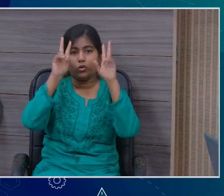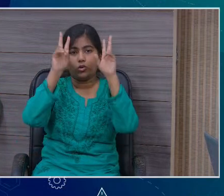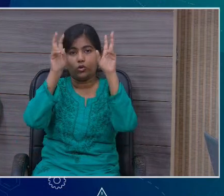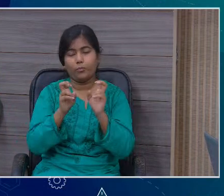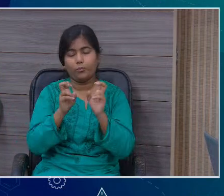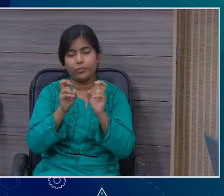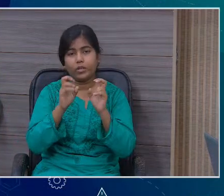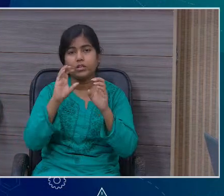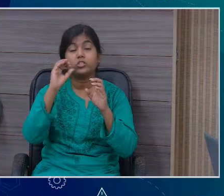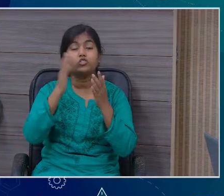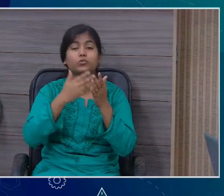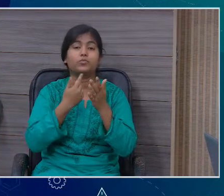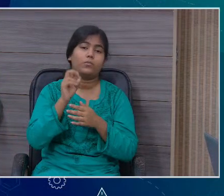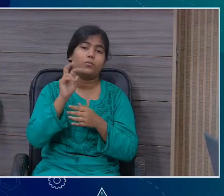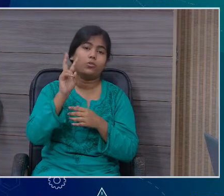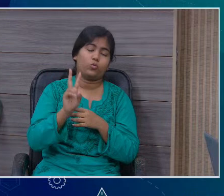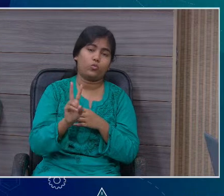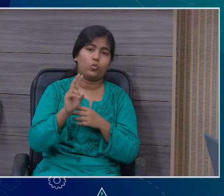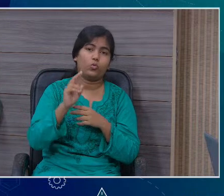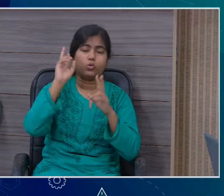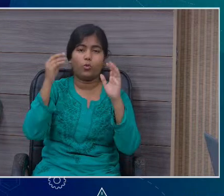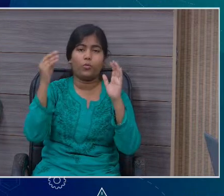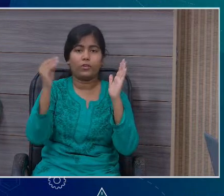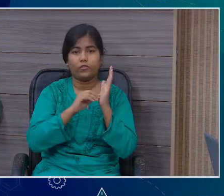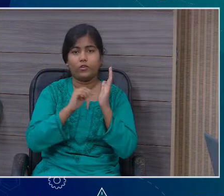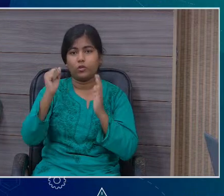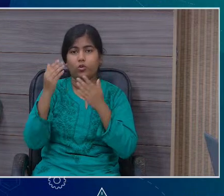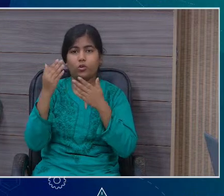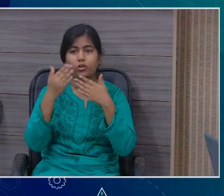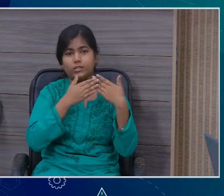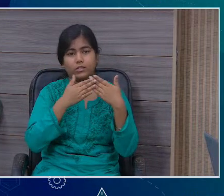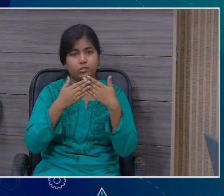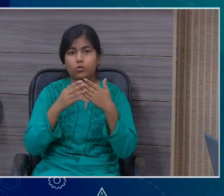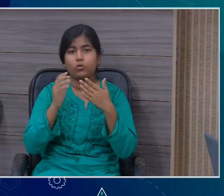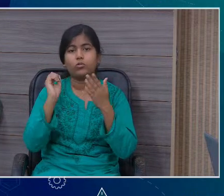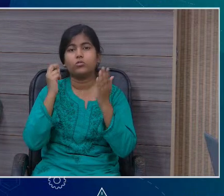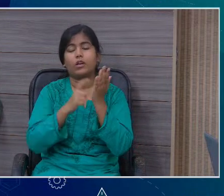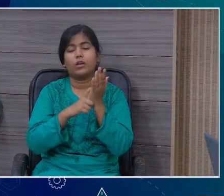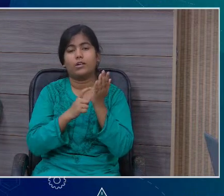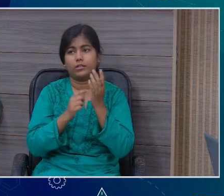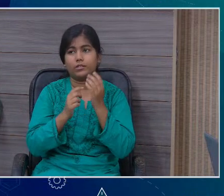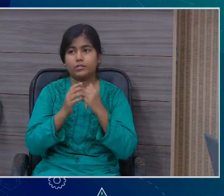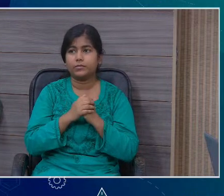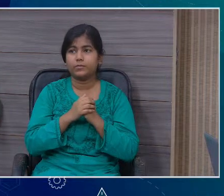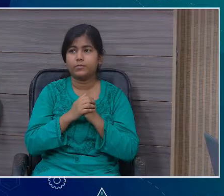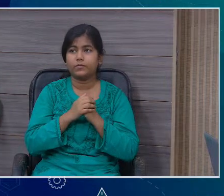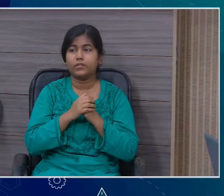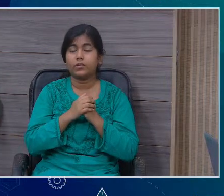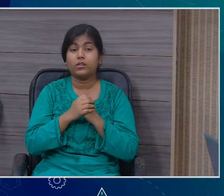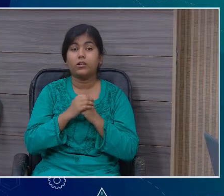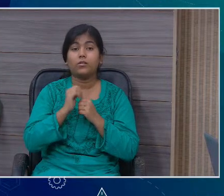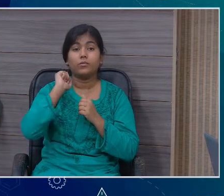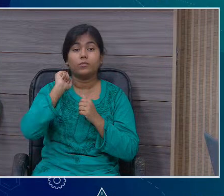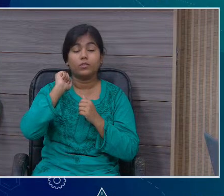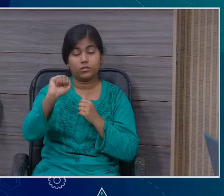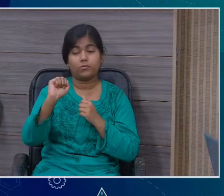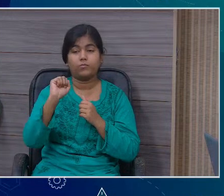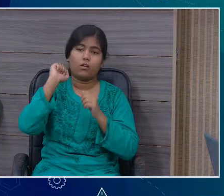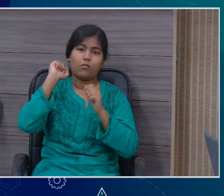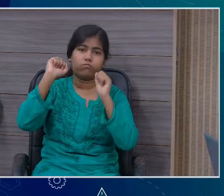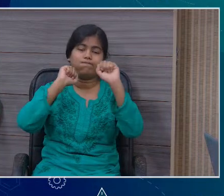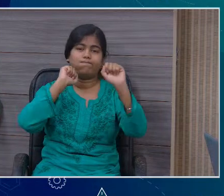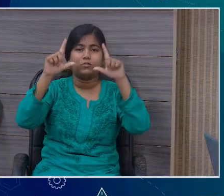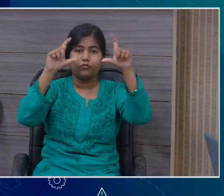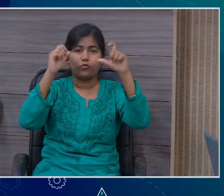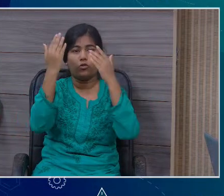number 2, and your school and your school's address, and then you have to attach the photograph, and